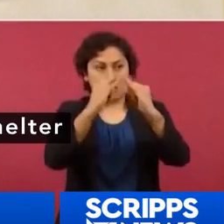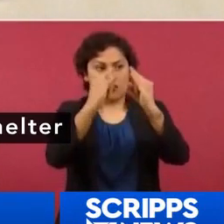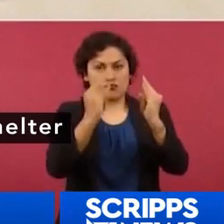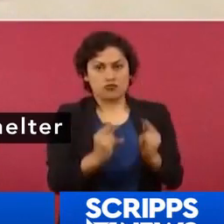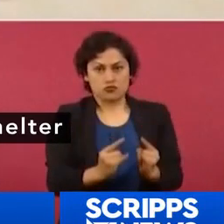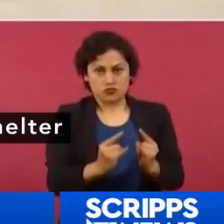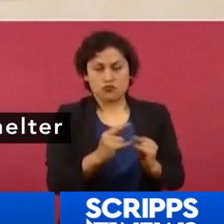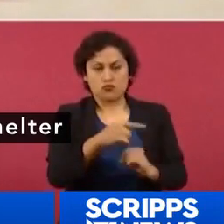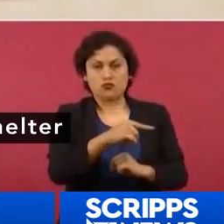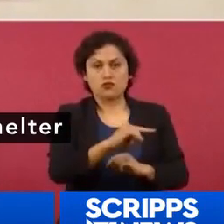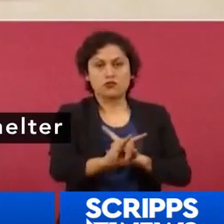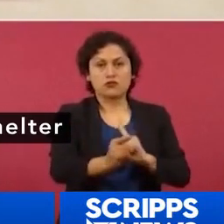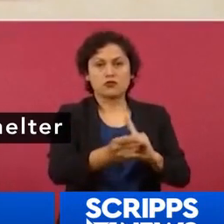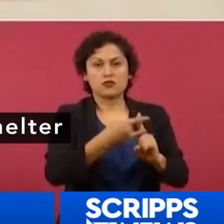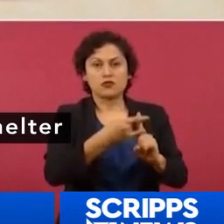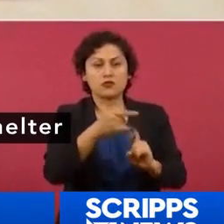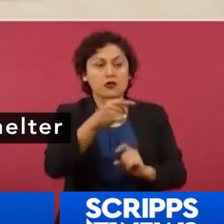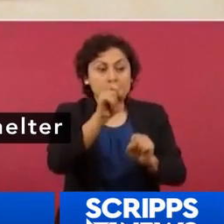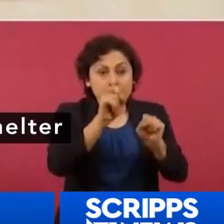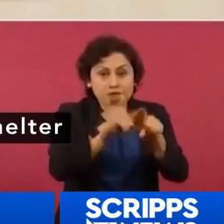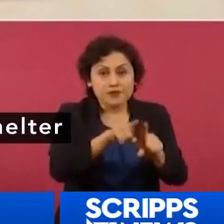pusieron colchonetas